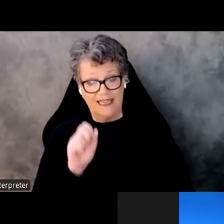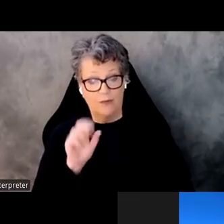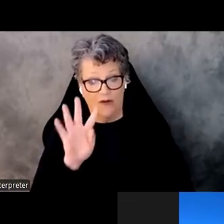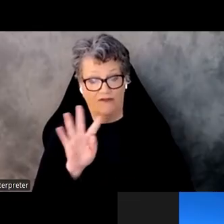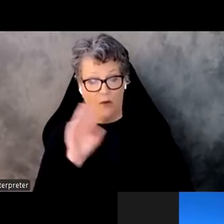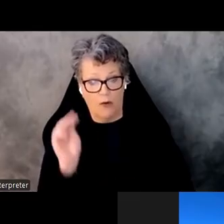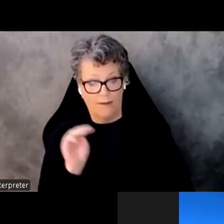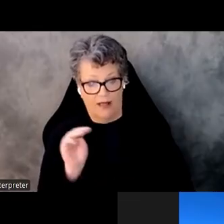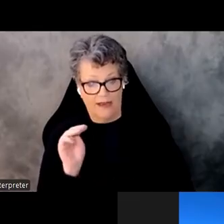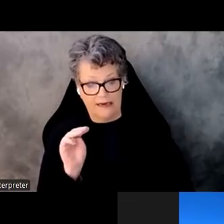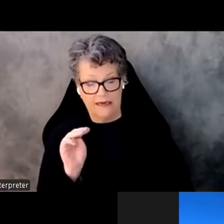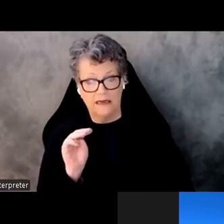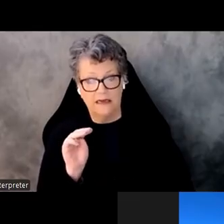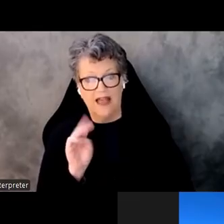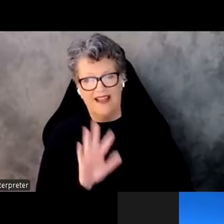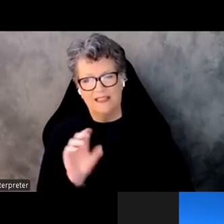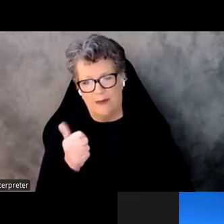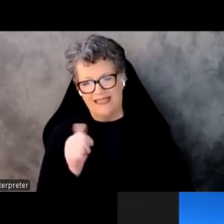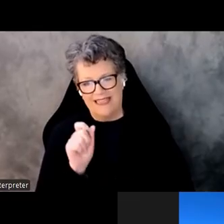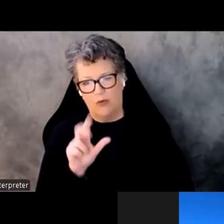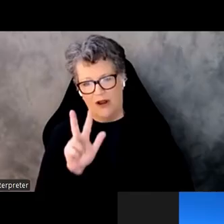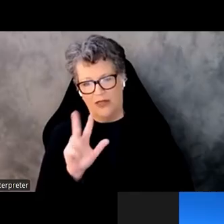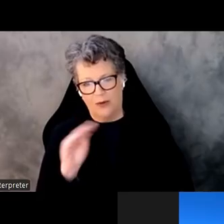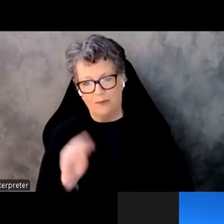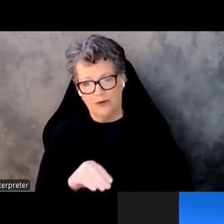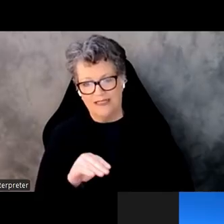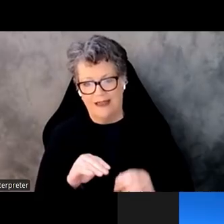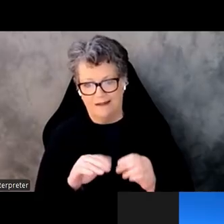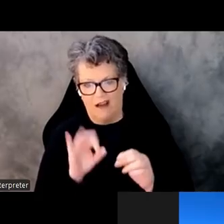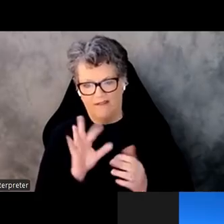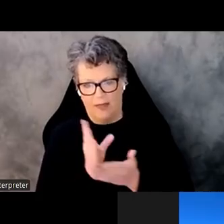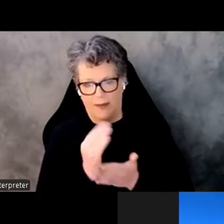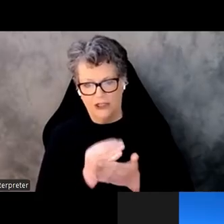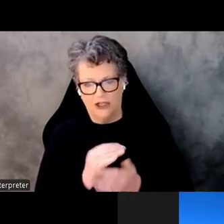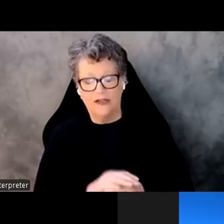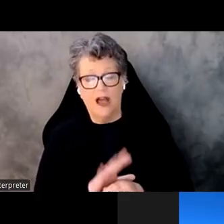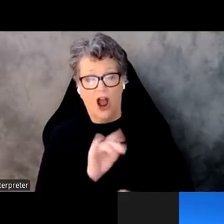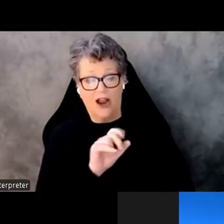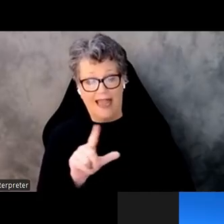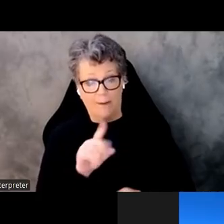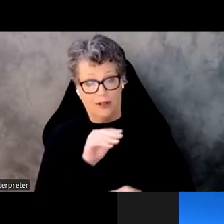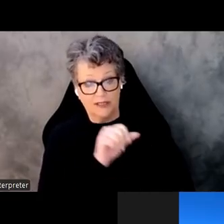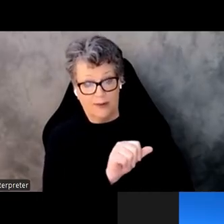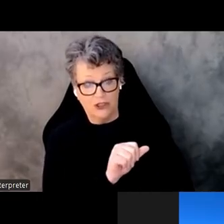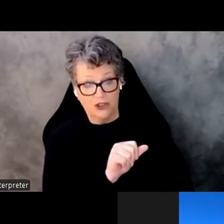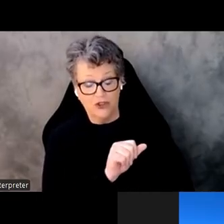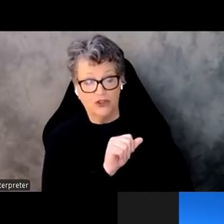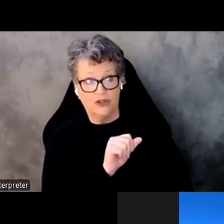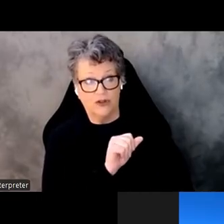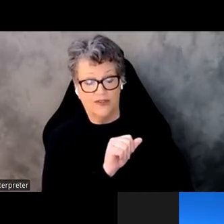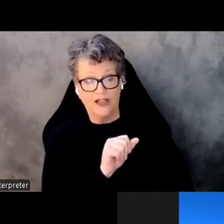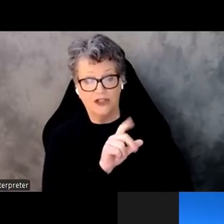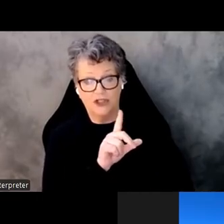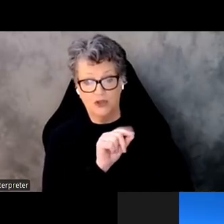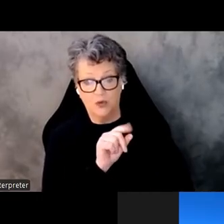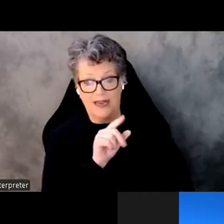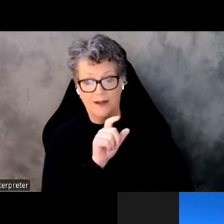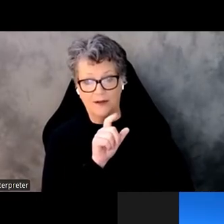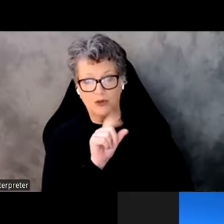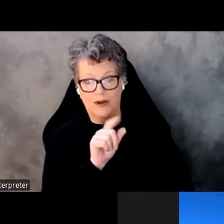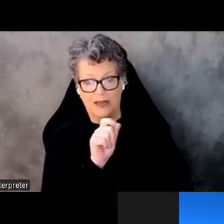million. That's about 10.3% of the budget. And our capital expenditures through that same period totaled $20.5